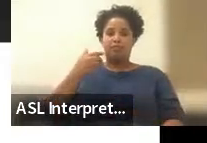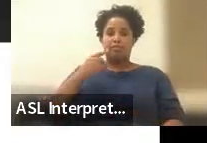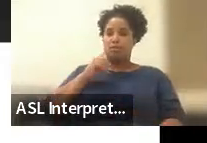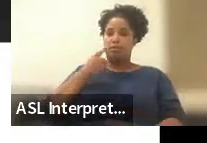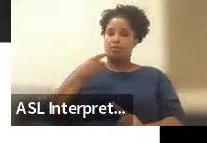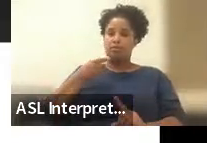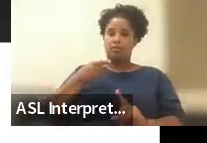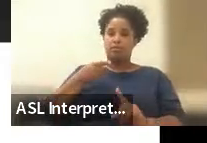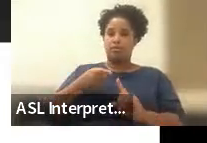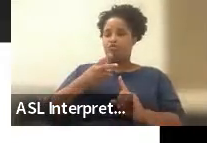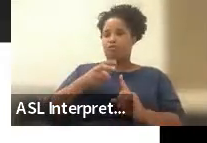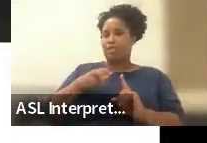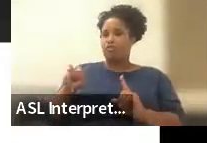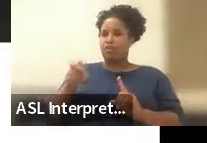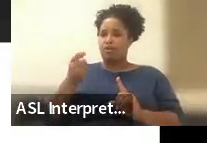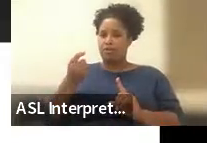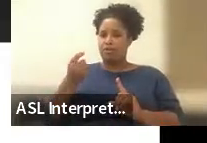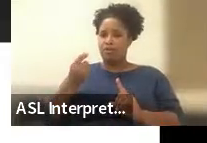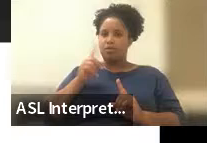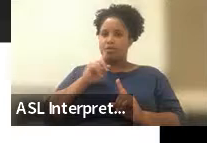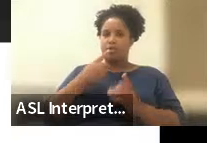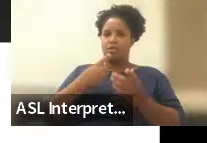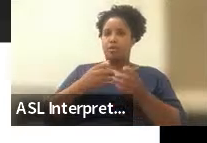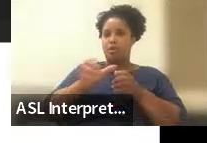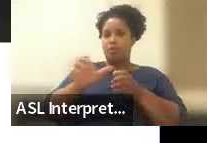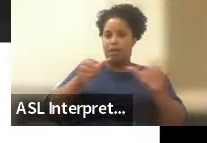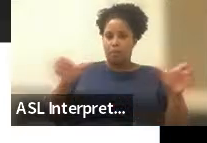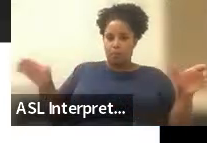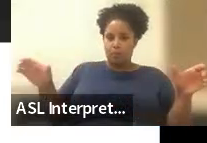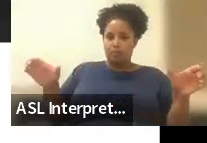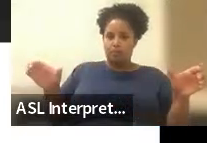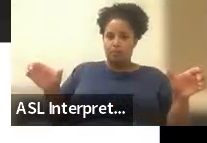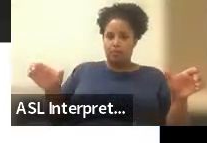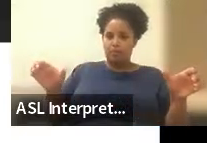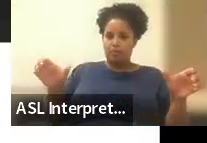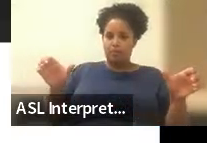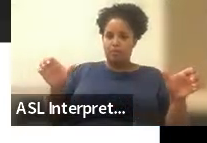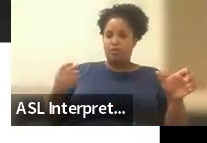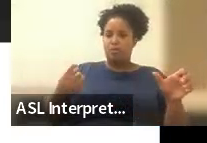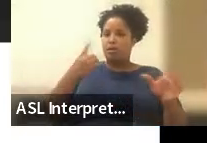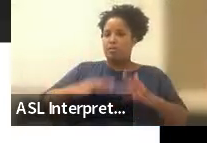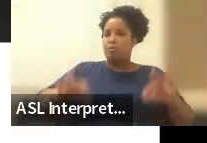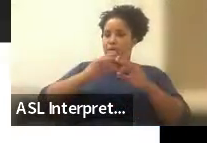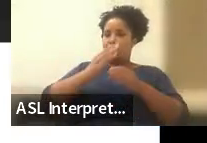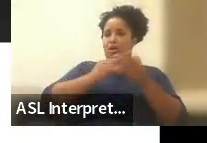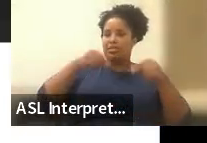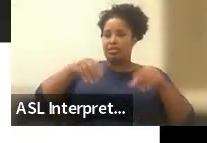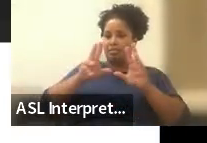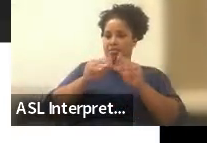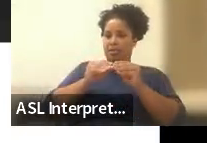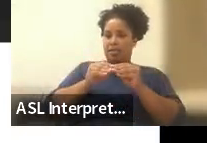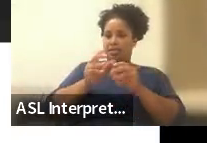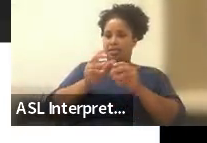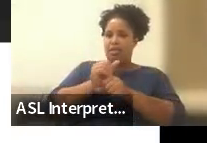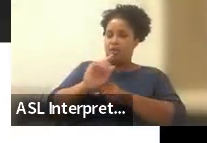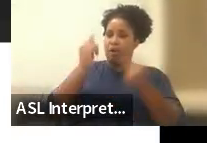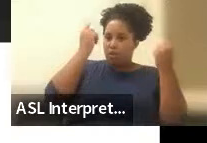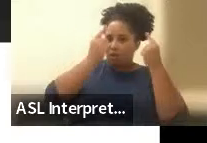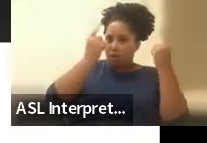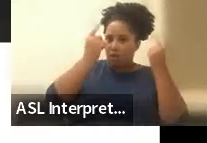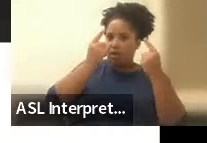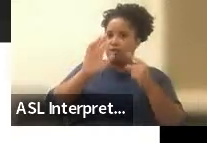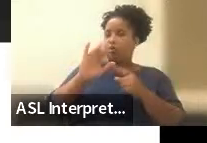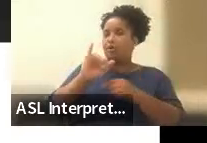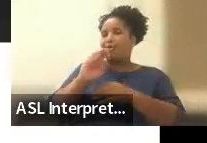going to make a transition so that we can move into breakout groups, because I think one of the important parts of this meeting is to be able to get your thoughts and your